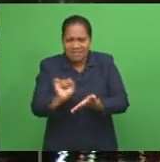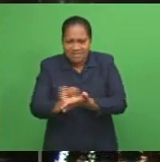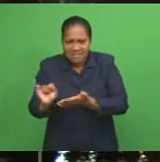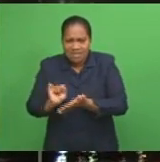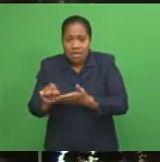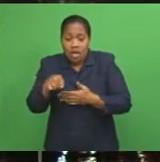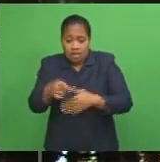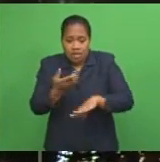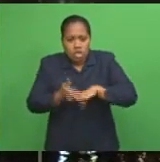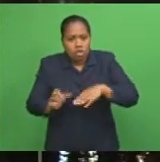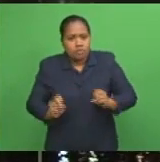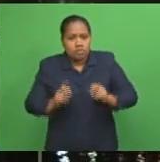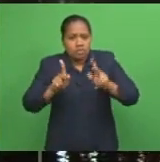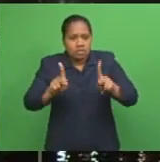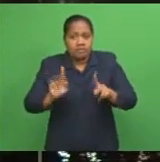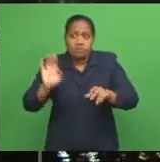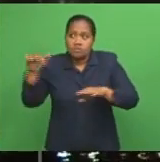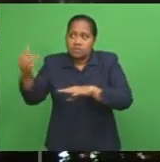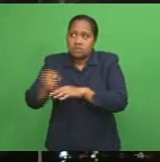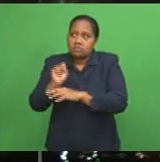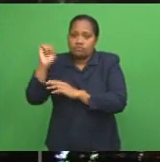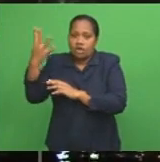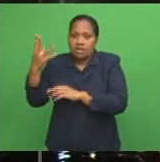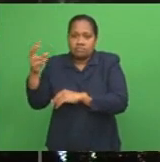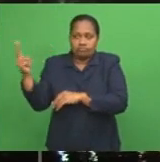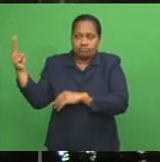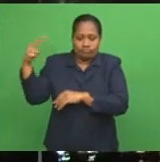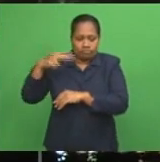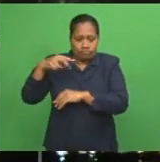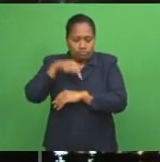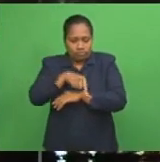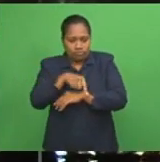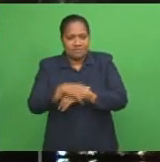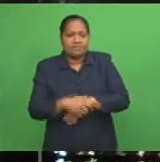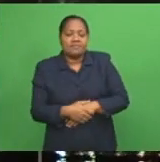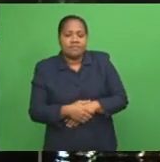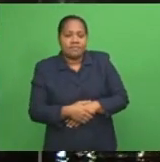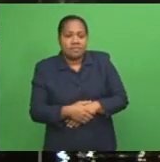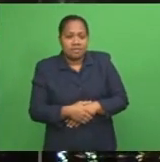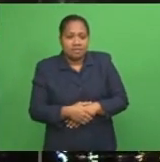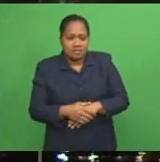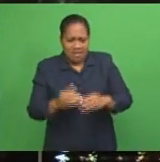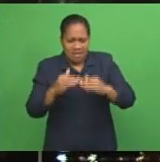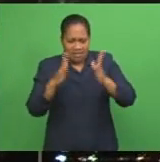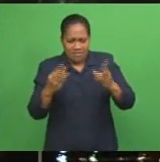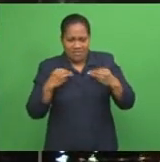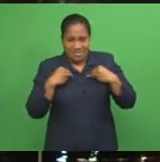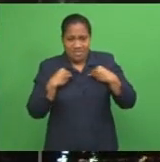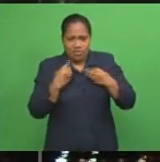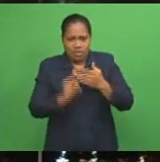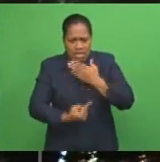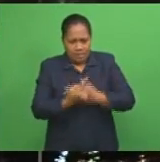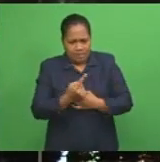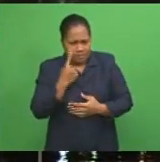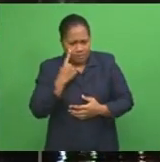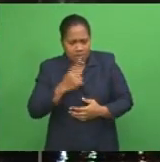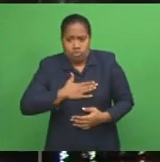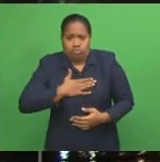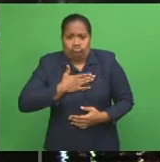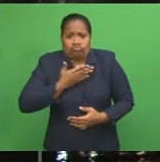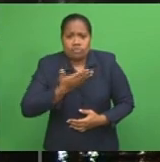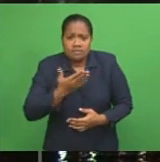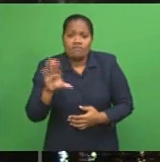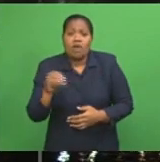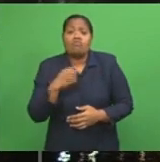foreign investors to enter the domestic market. The Real Estate Agents Association has seen an increase in interest from investors